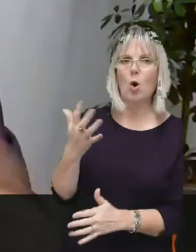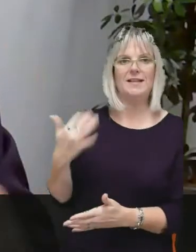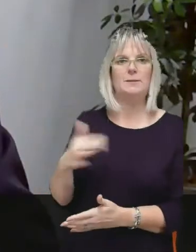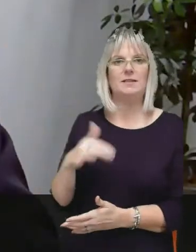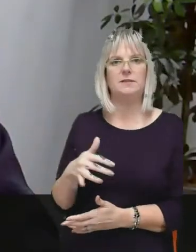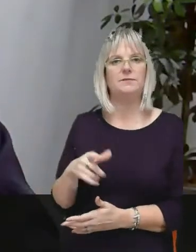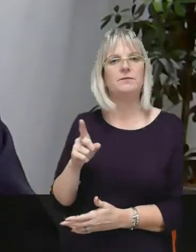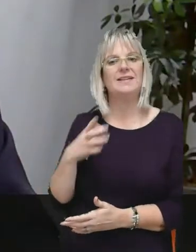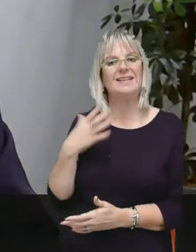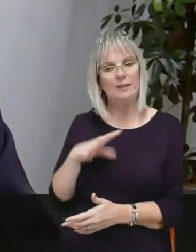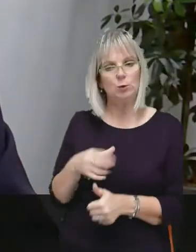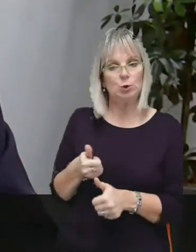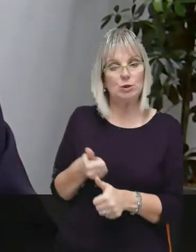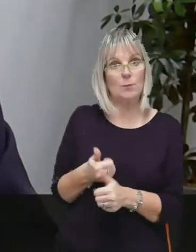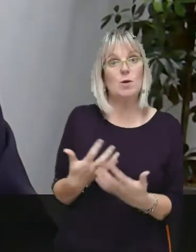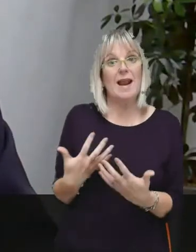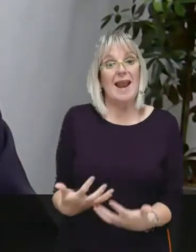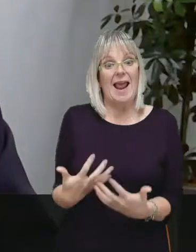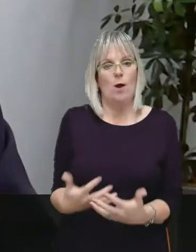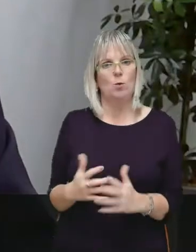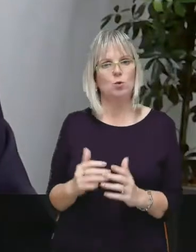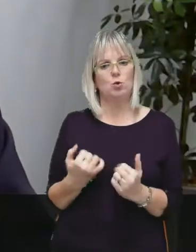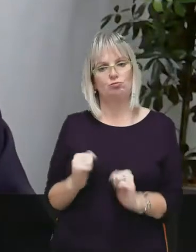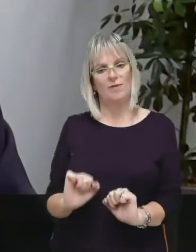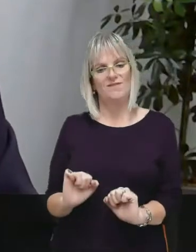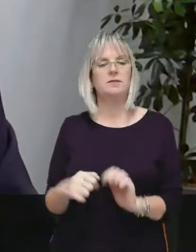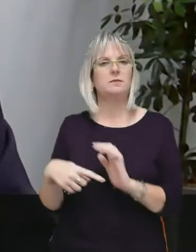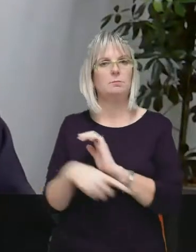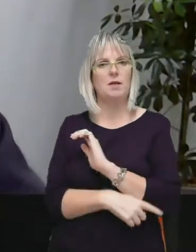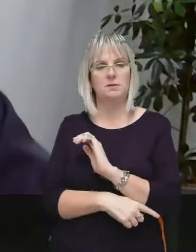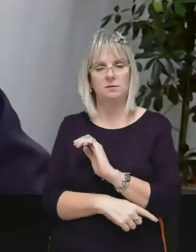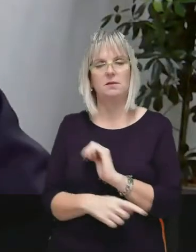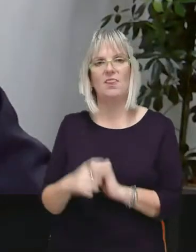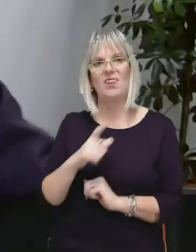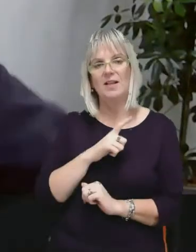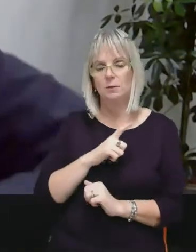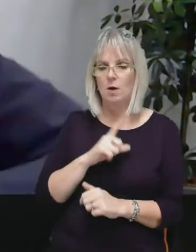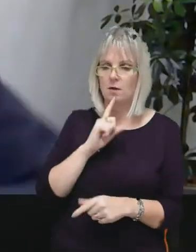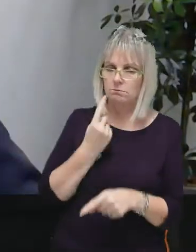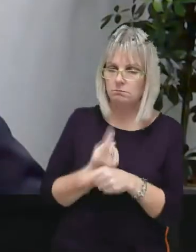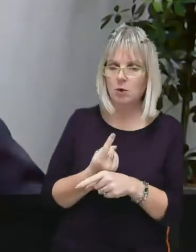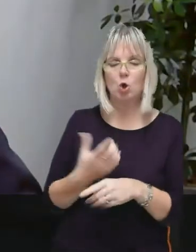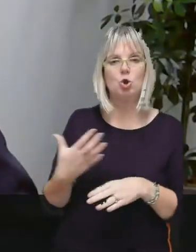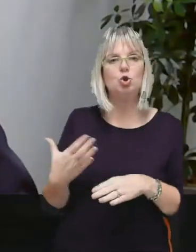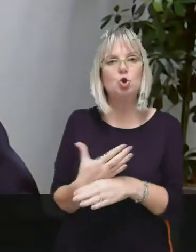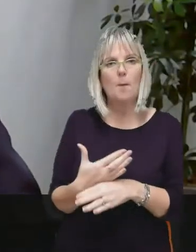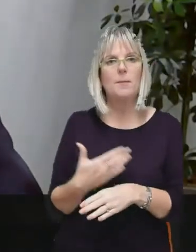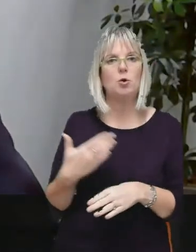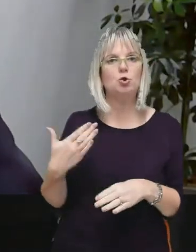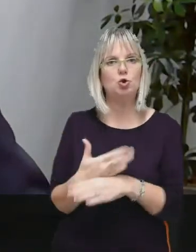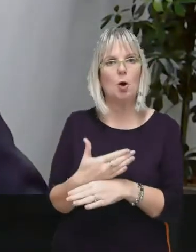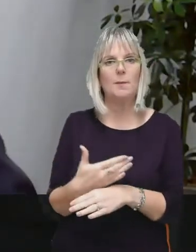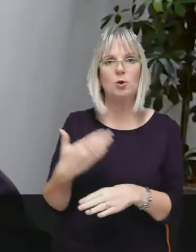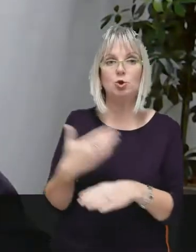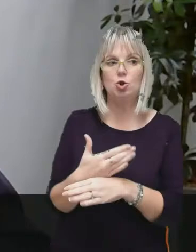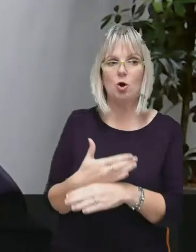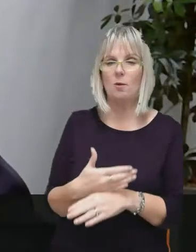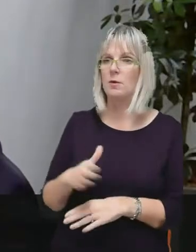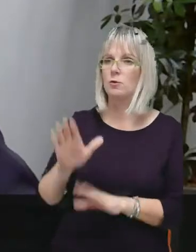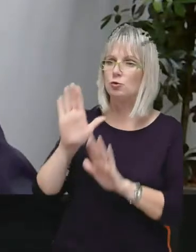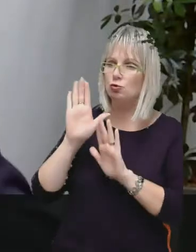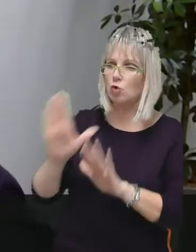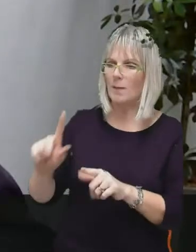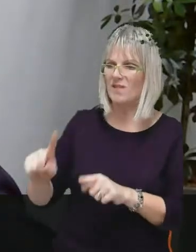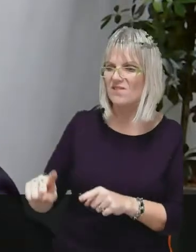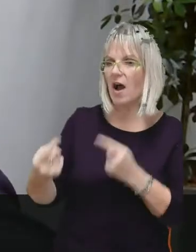the mantra from this administration is jobs, jobs, jobs. And rather than the government fighting us, treating us as adversaries or